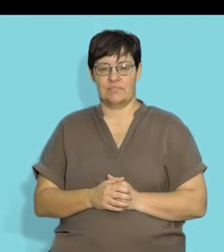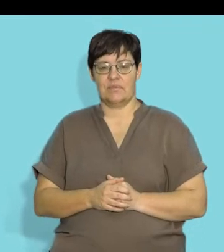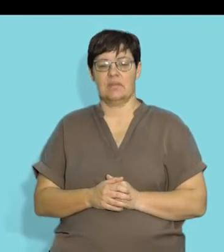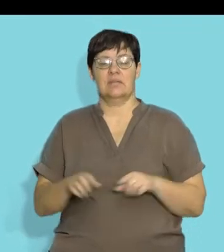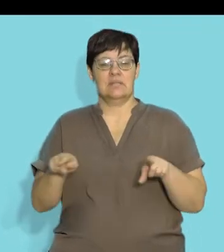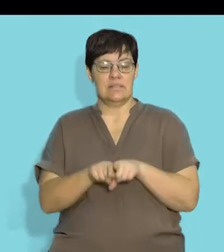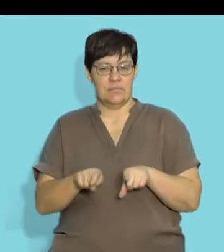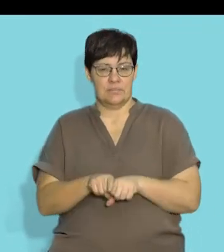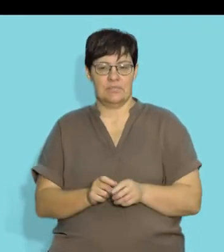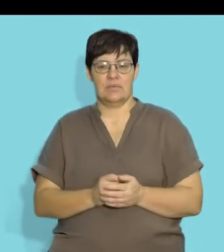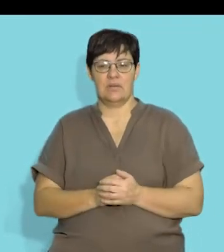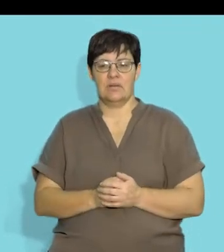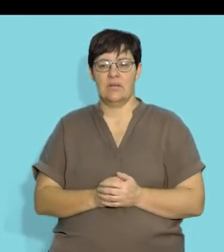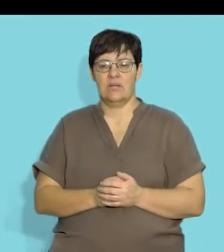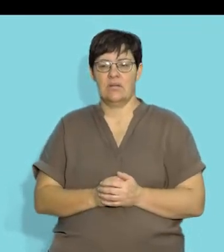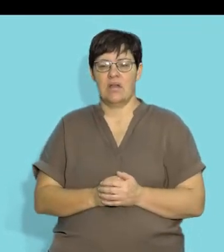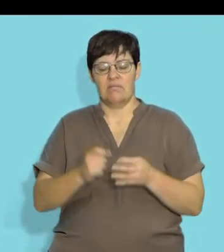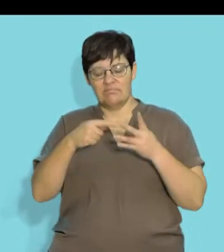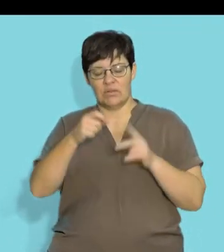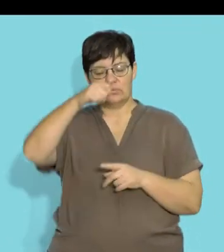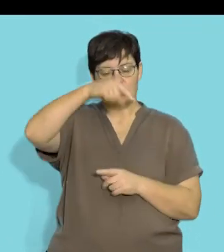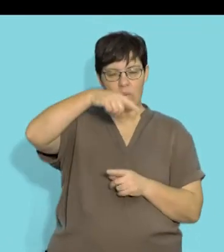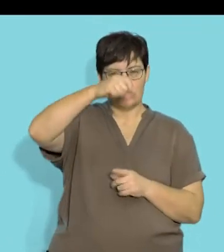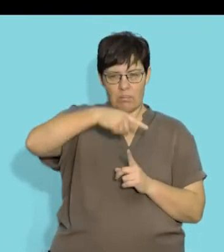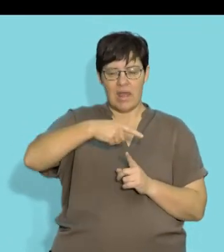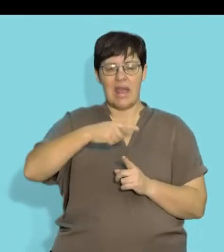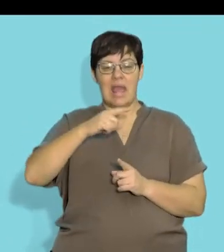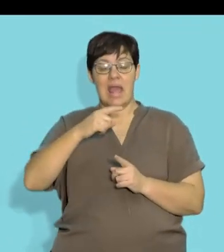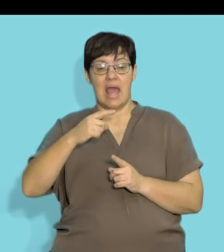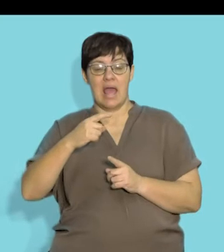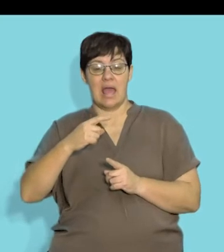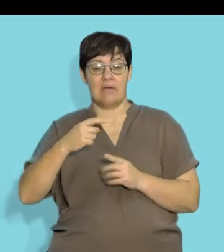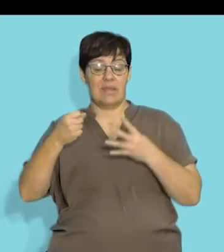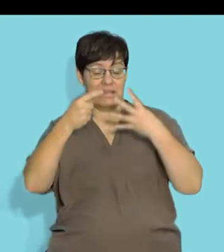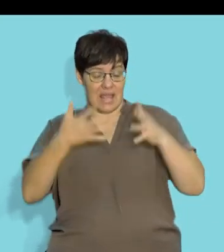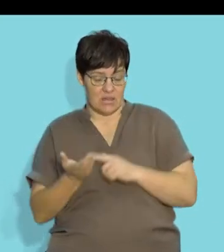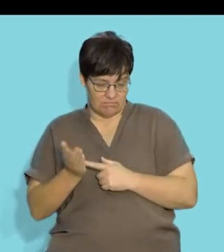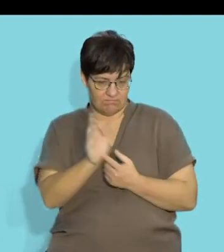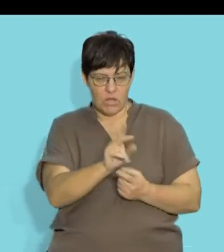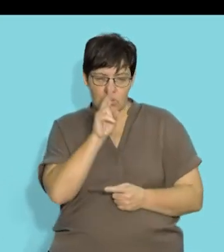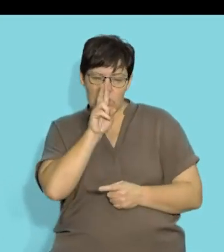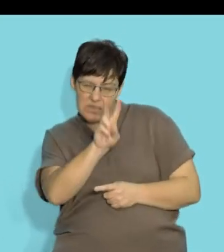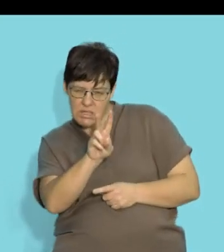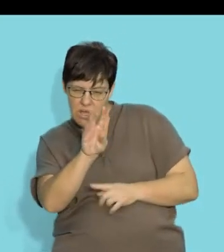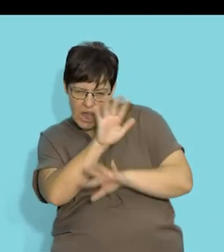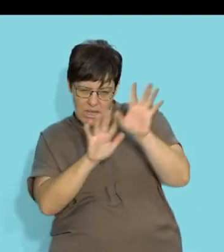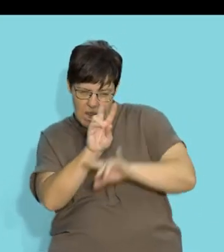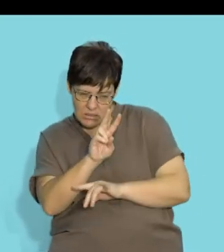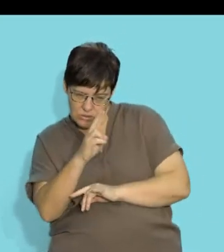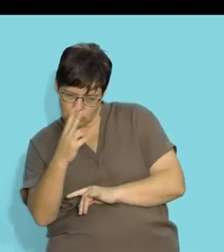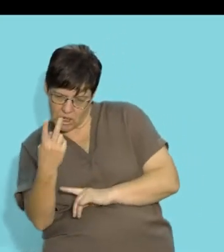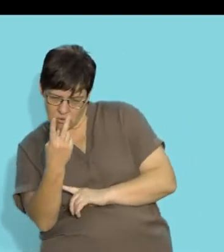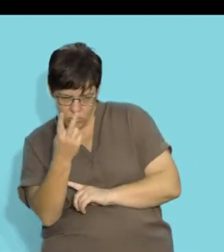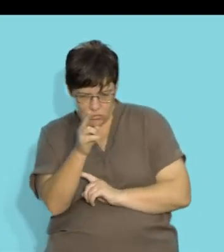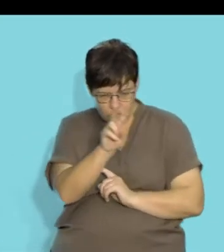So we also need to add a few drops of the indicator so that we can keep track of the color change in as